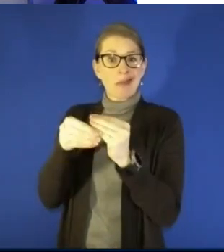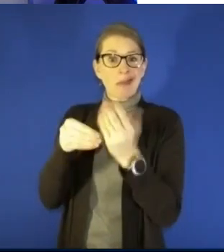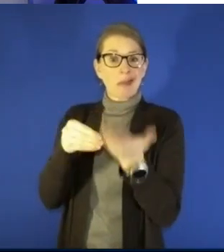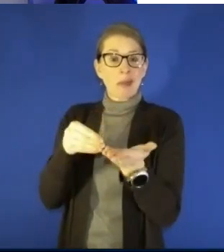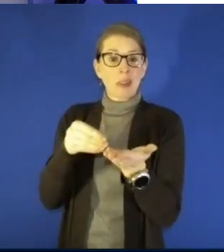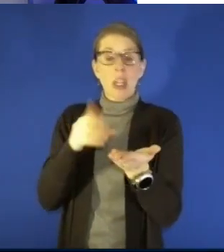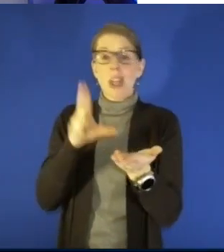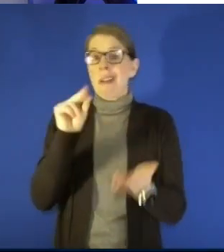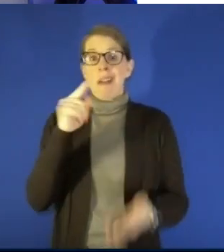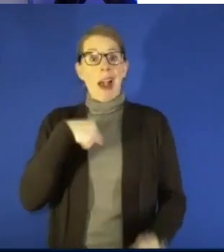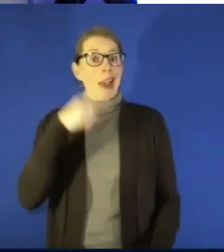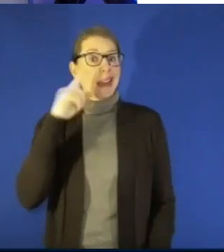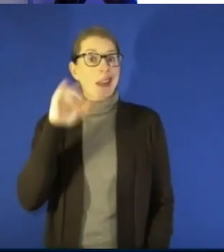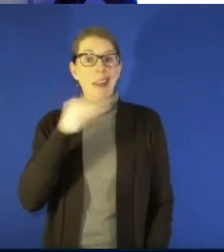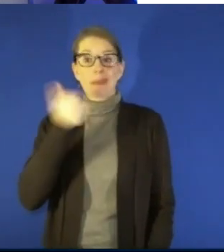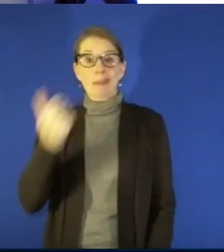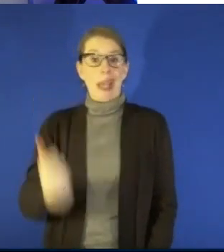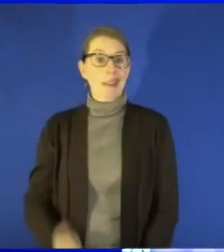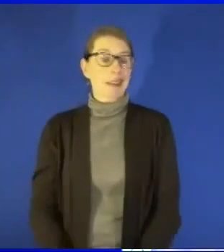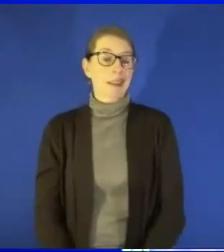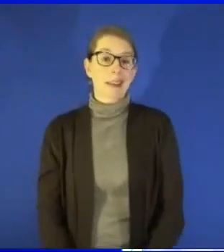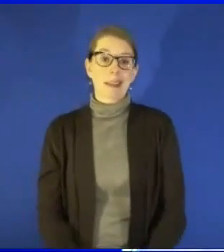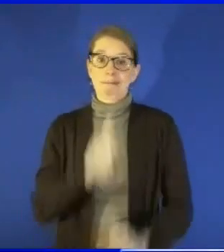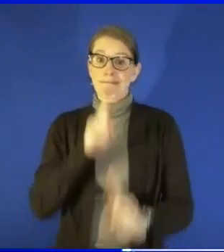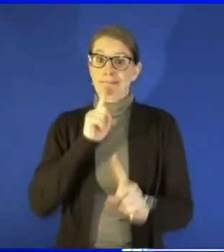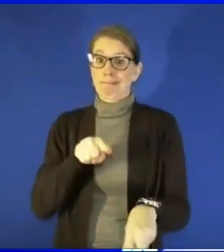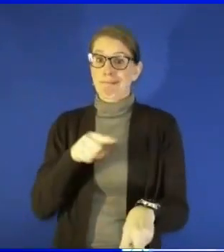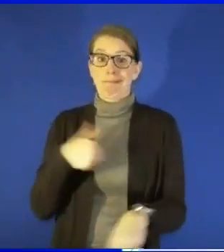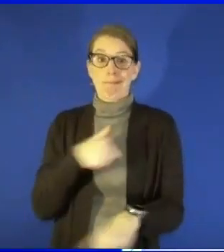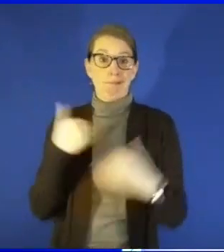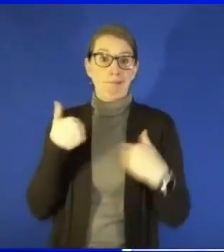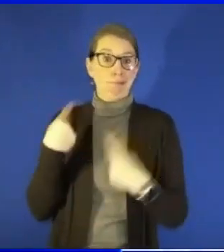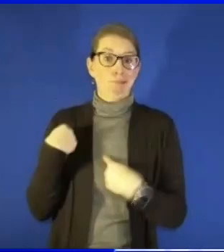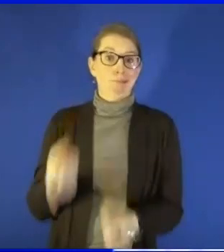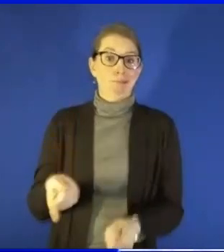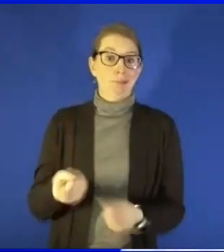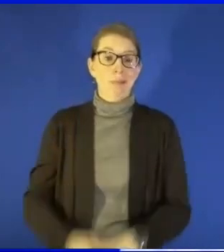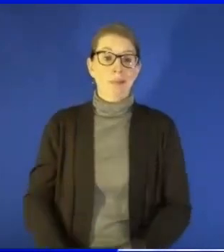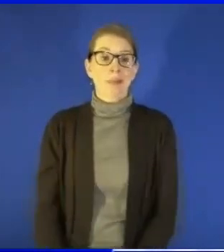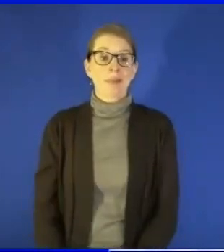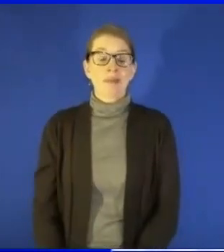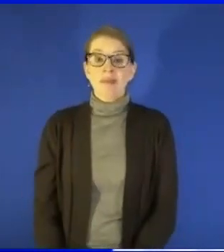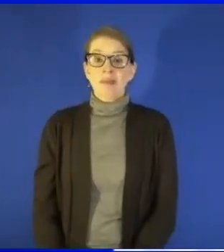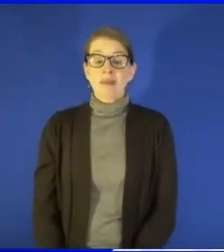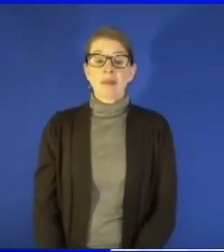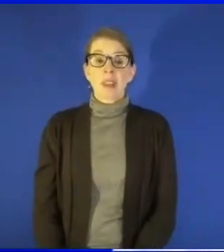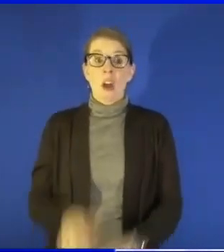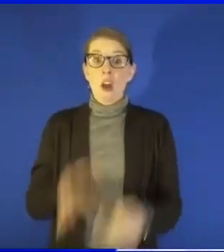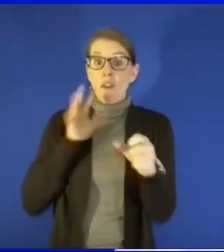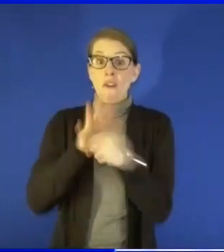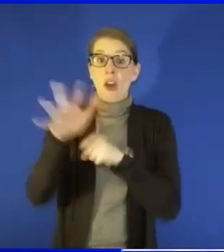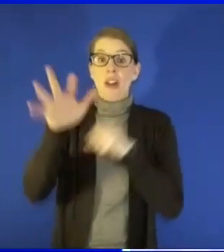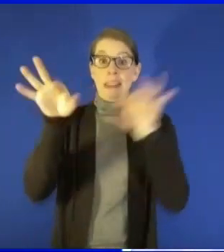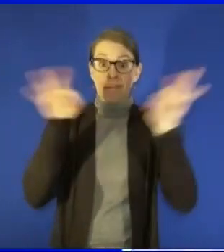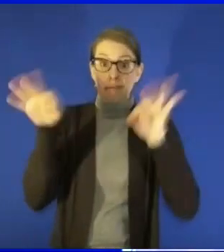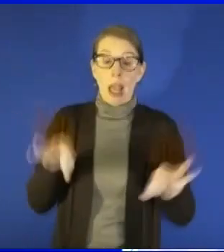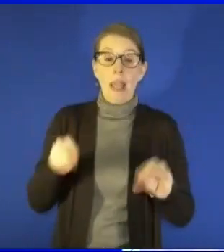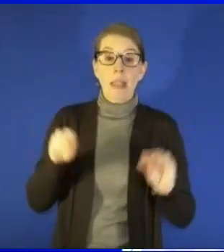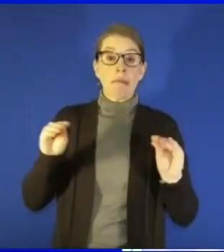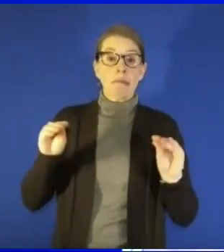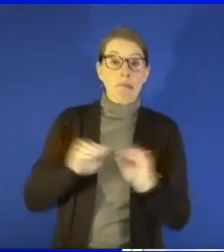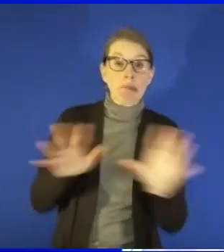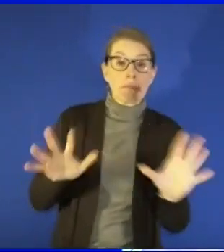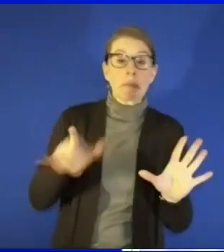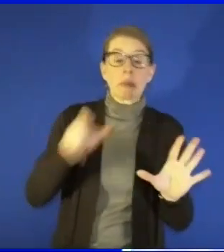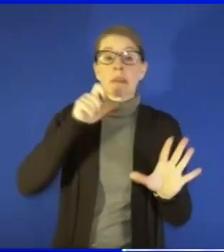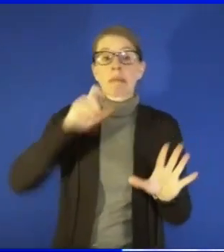best answer that we have. It hasn't fully been elucidated yet. I think you're right. Is it having to do with some sort of